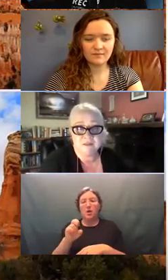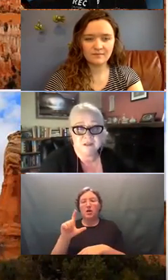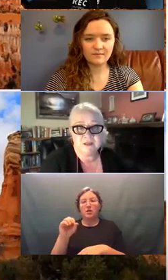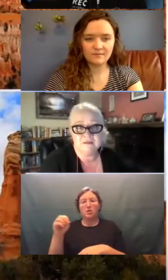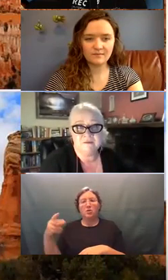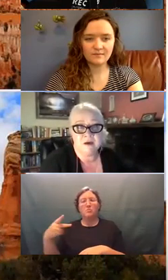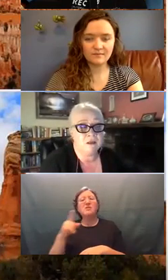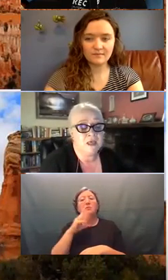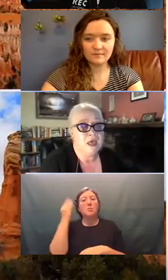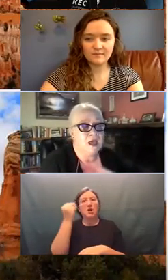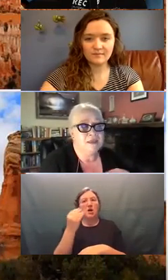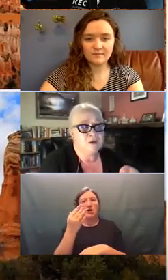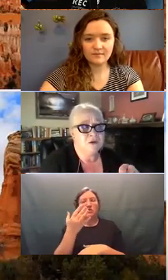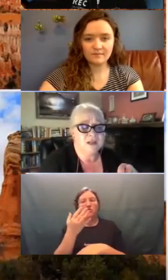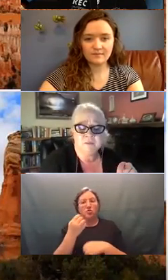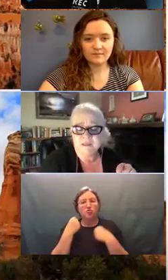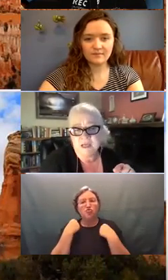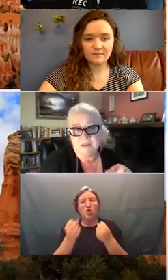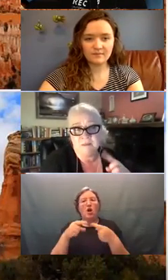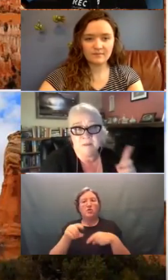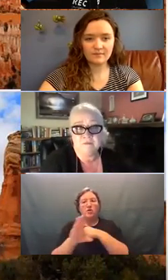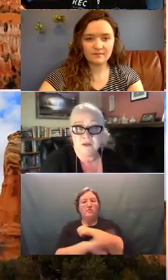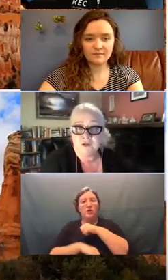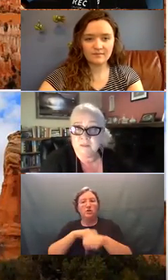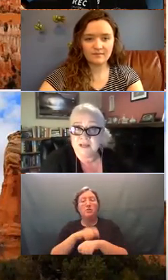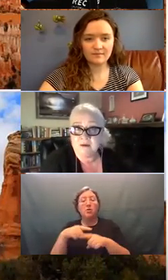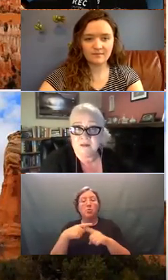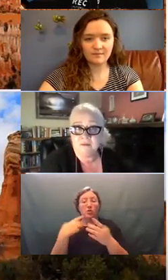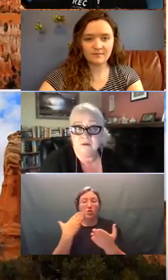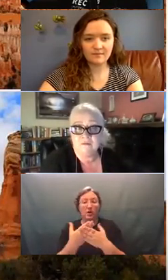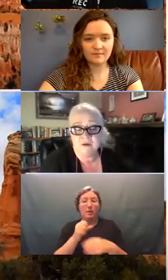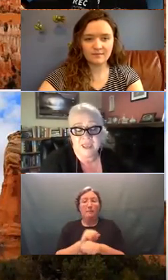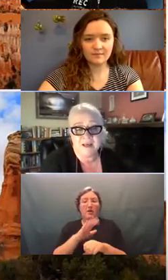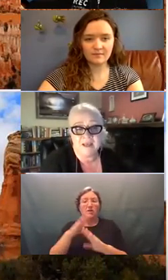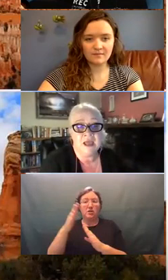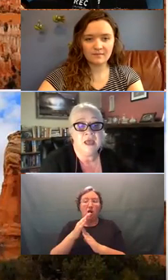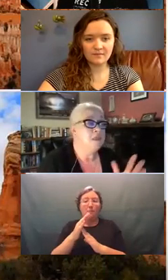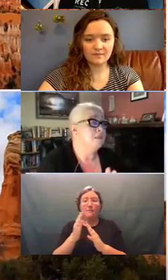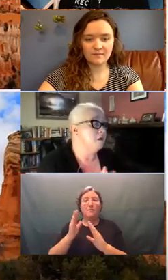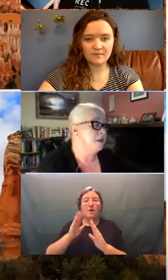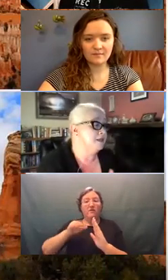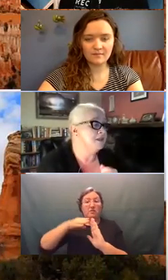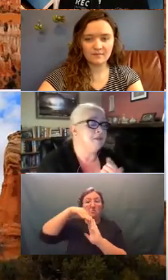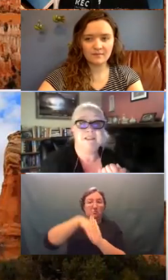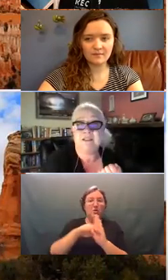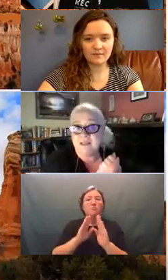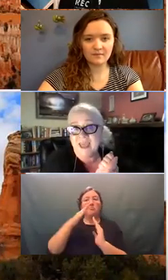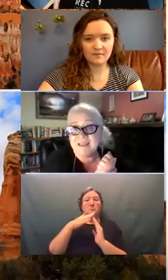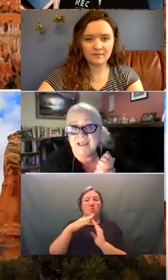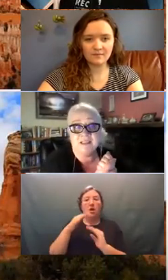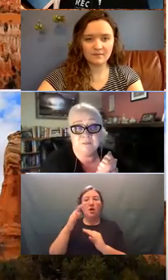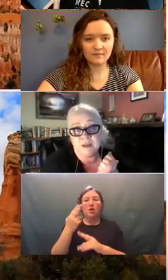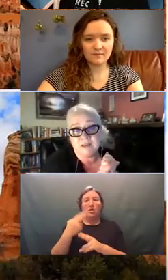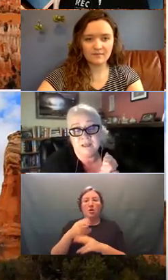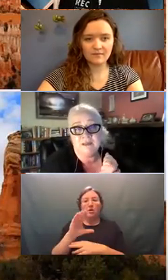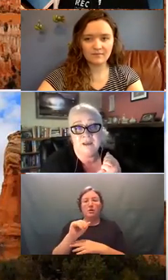drive, especially in the fall. And then when you get up to the top of the mountain, before you drop down into Provo Canyon, there is a place called